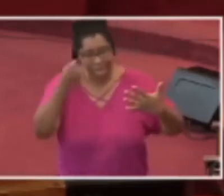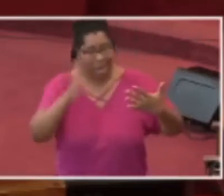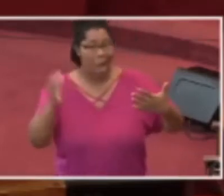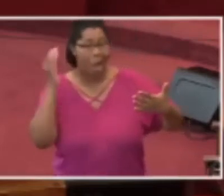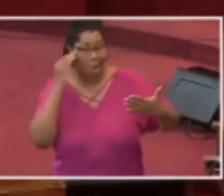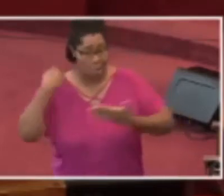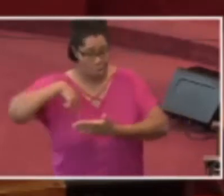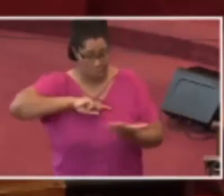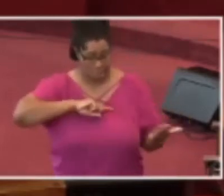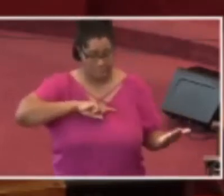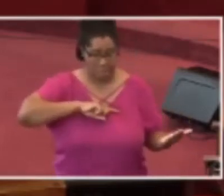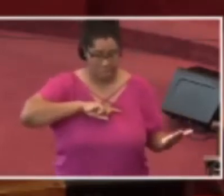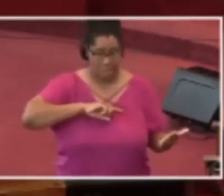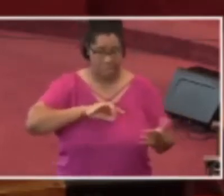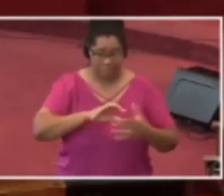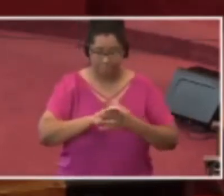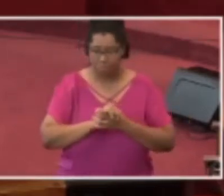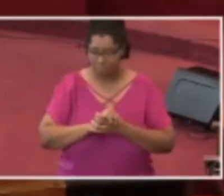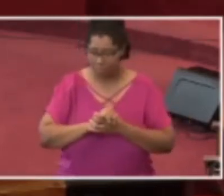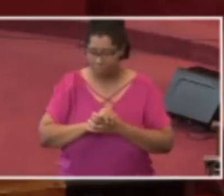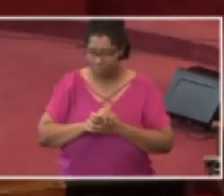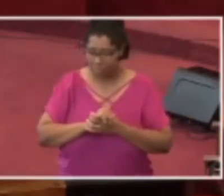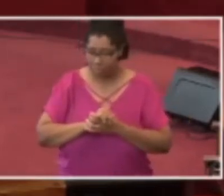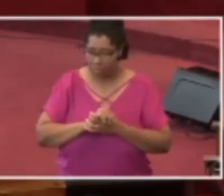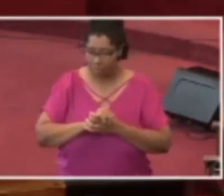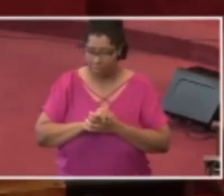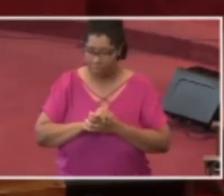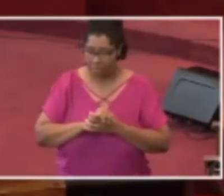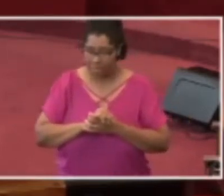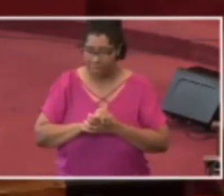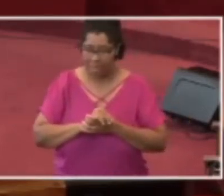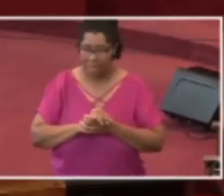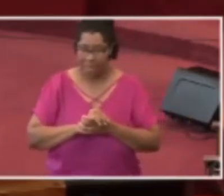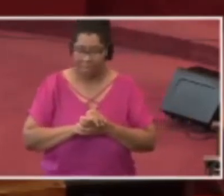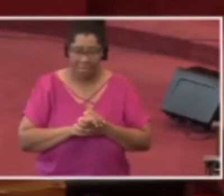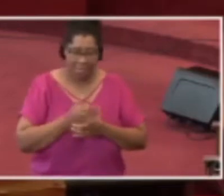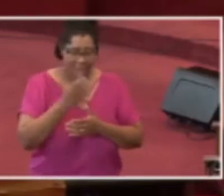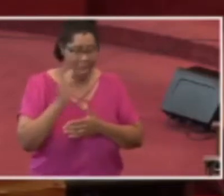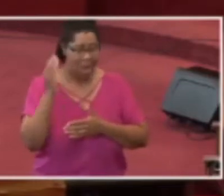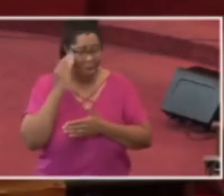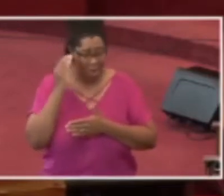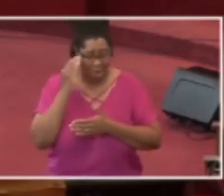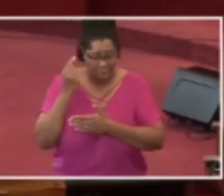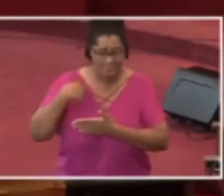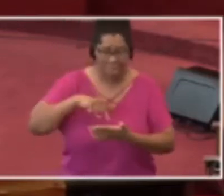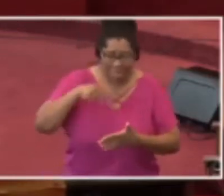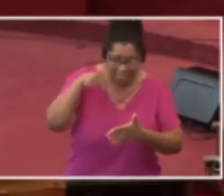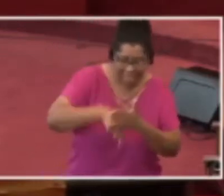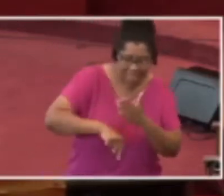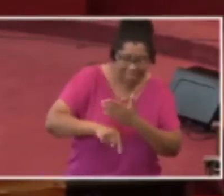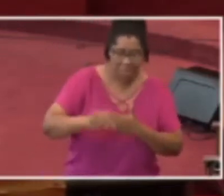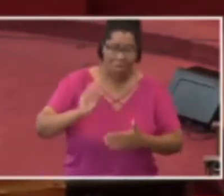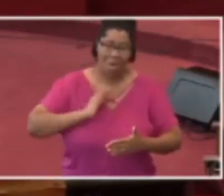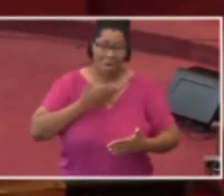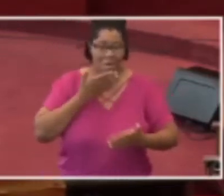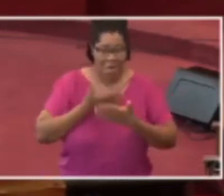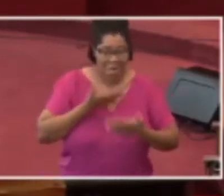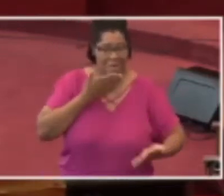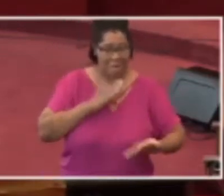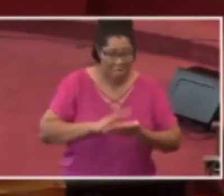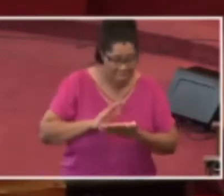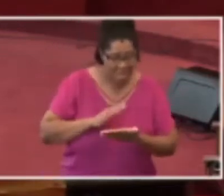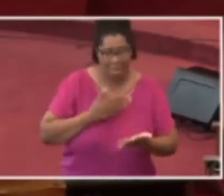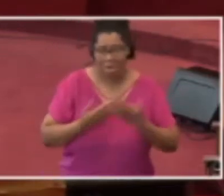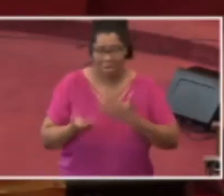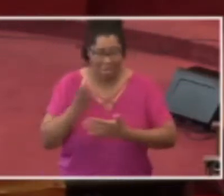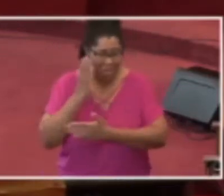God knows it. He thoroughly acquaints himself with our being. He knows our ups and our downs, our ins, our outs,